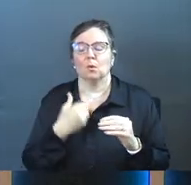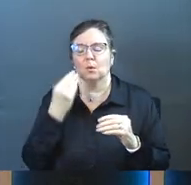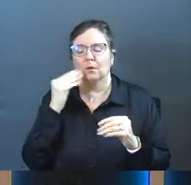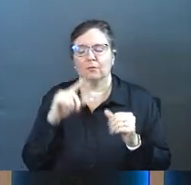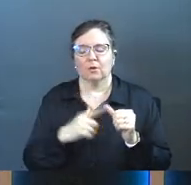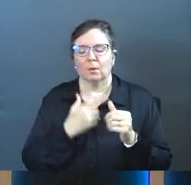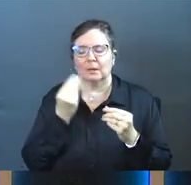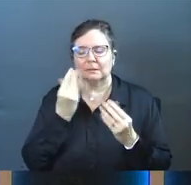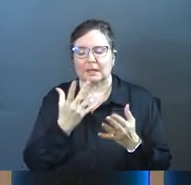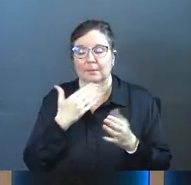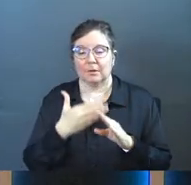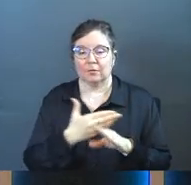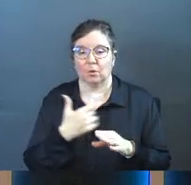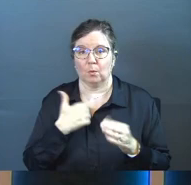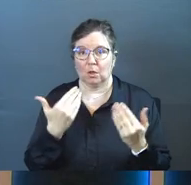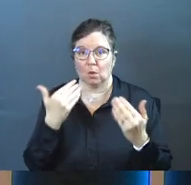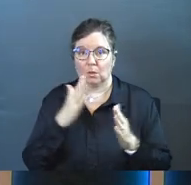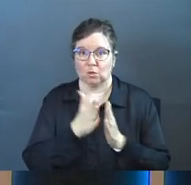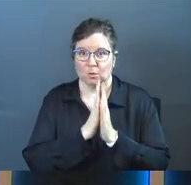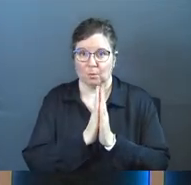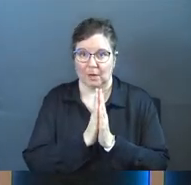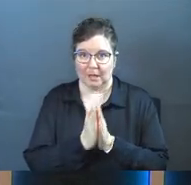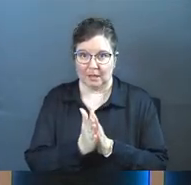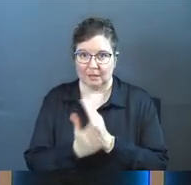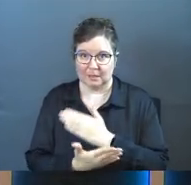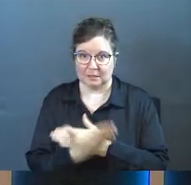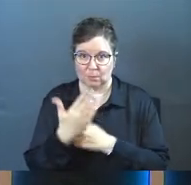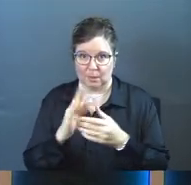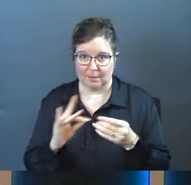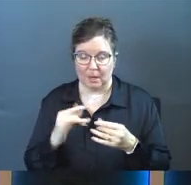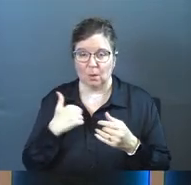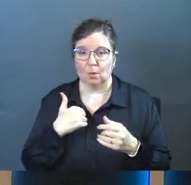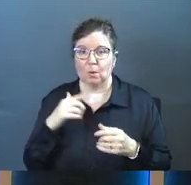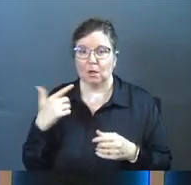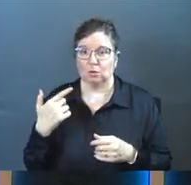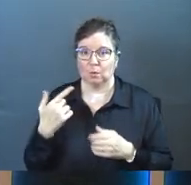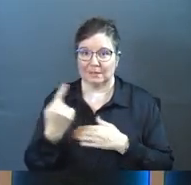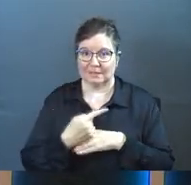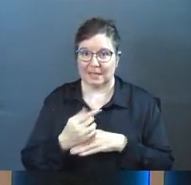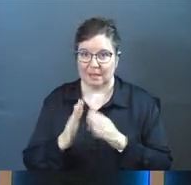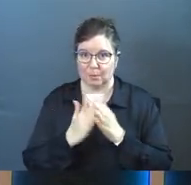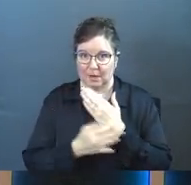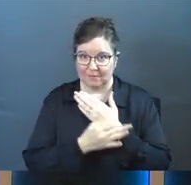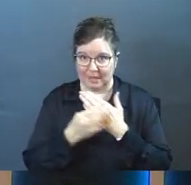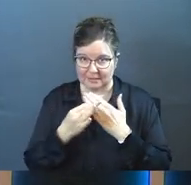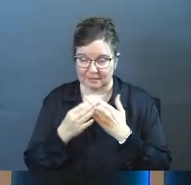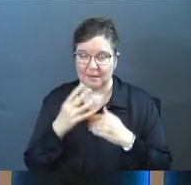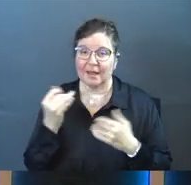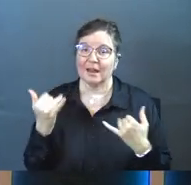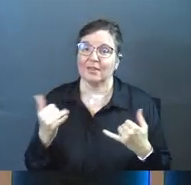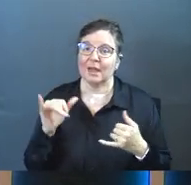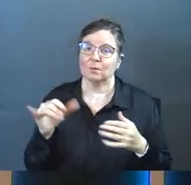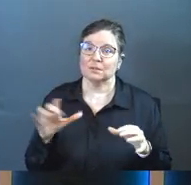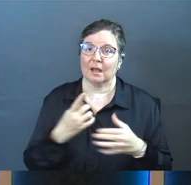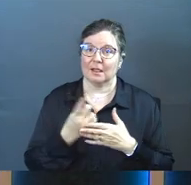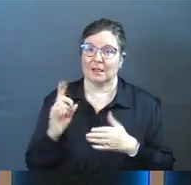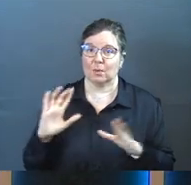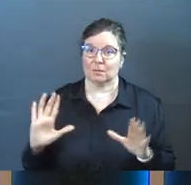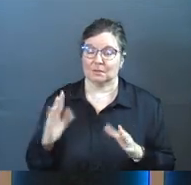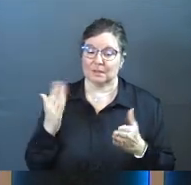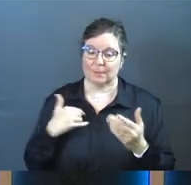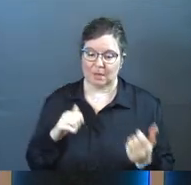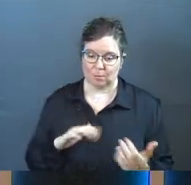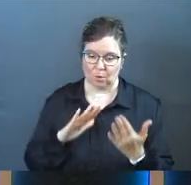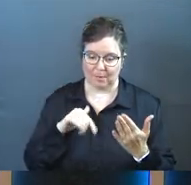Just first thing I want to say before we go into prayer and go into this morning's message, we did 21 days of prayer and fasting, and that was done last Sunday. And